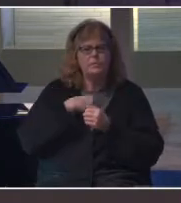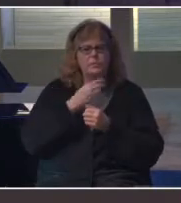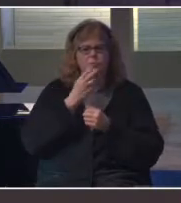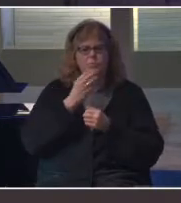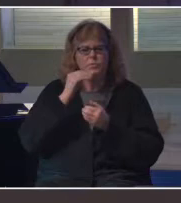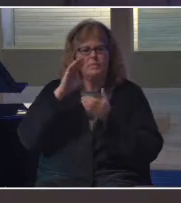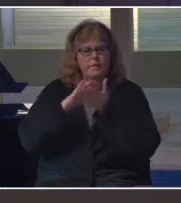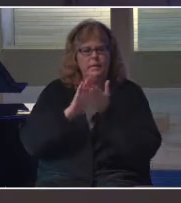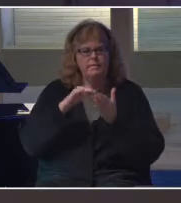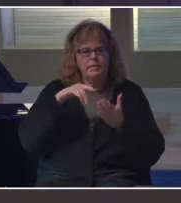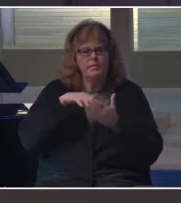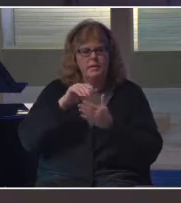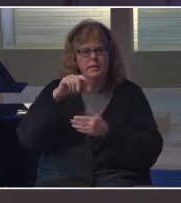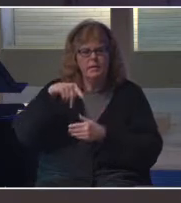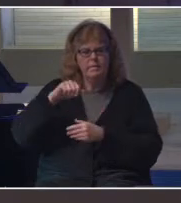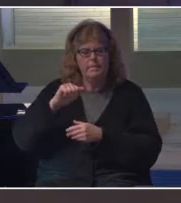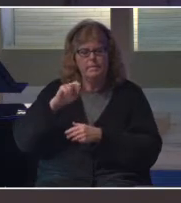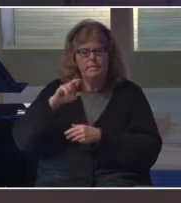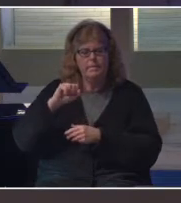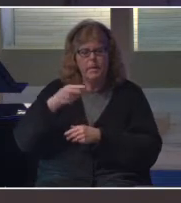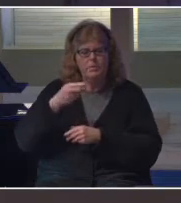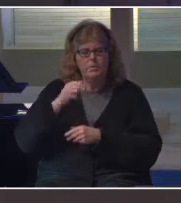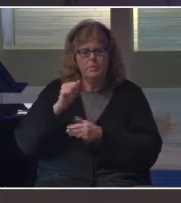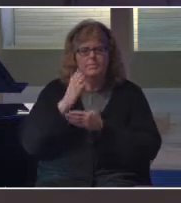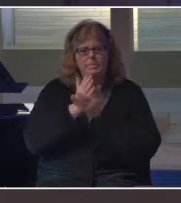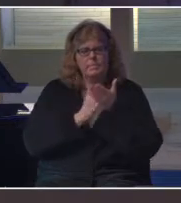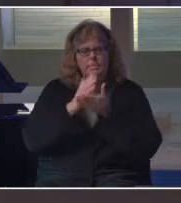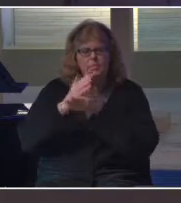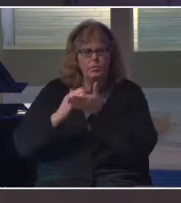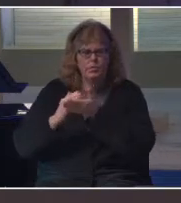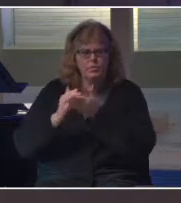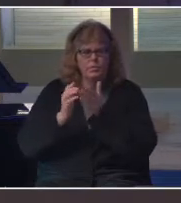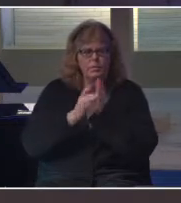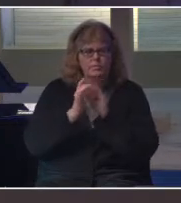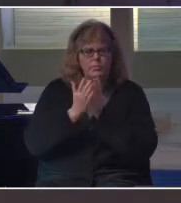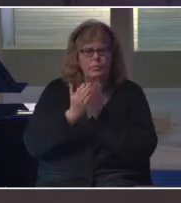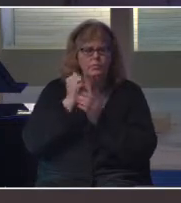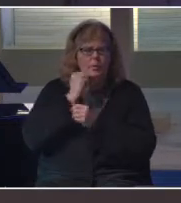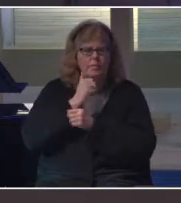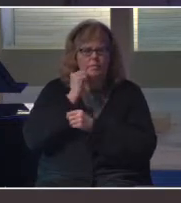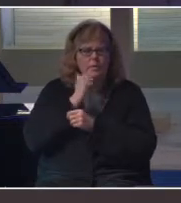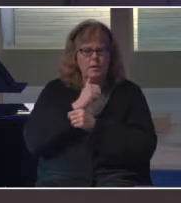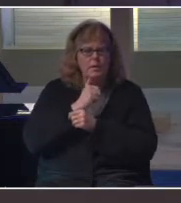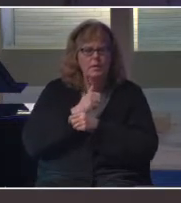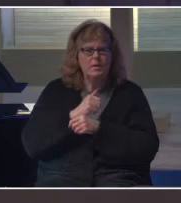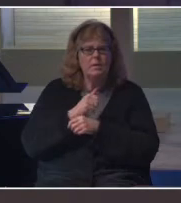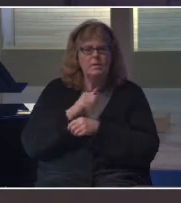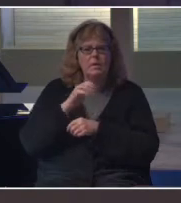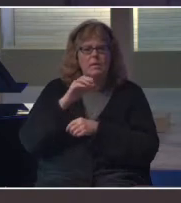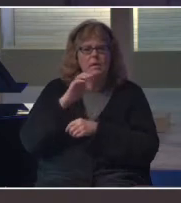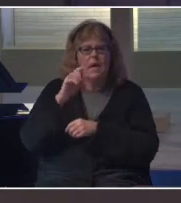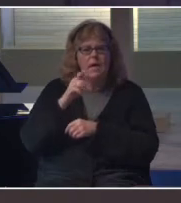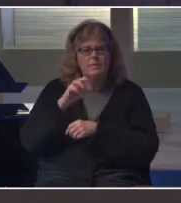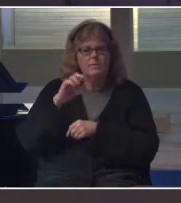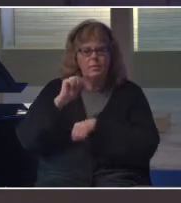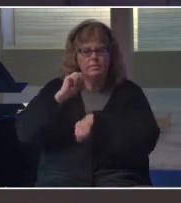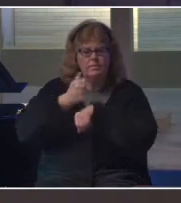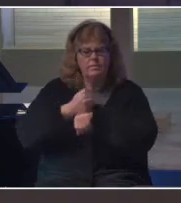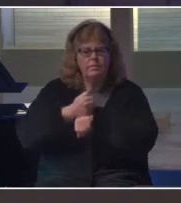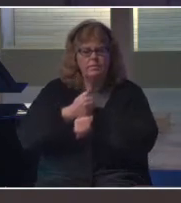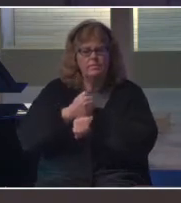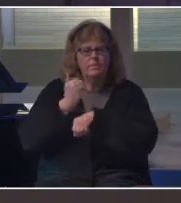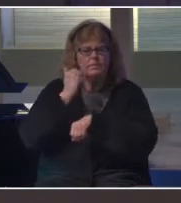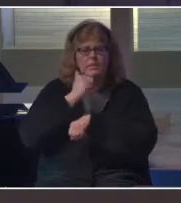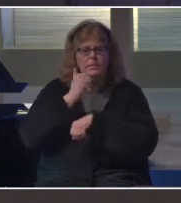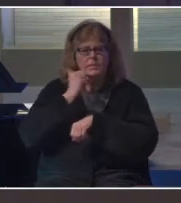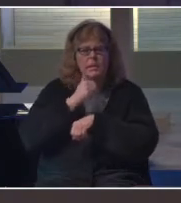believers study the Parshas, the portions of Scripture, every day. It was Ezra, actually, who set up the